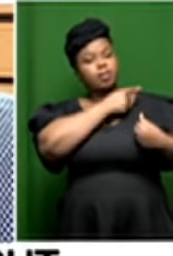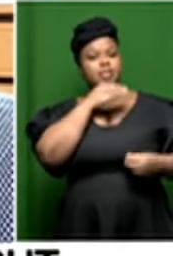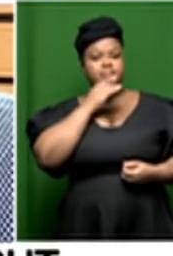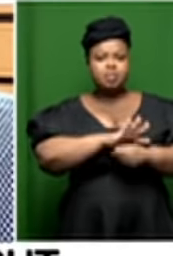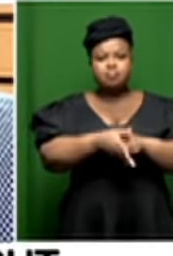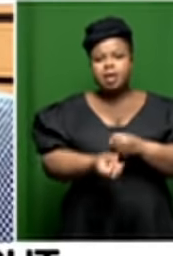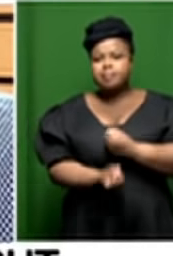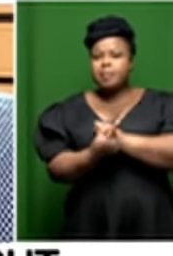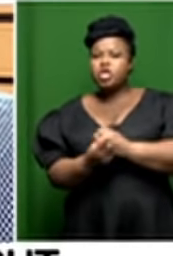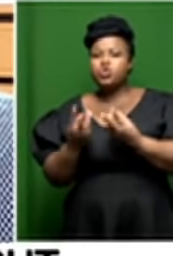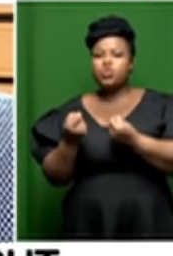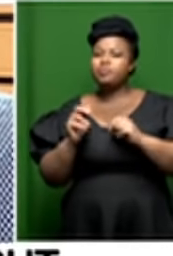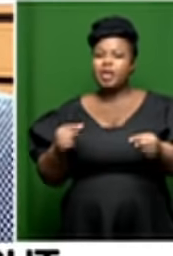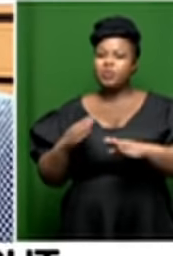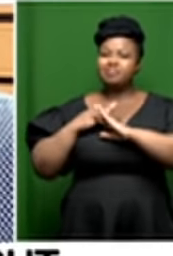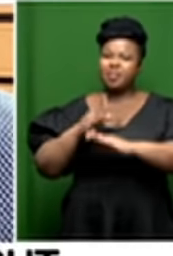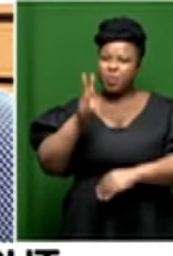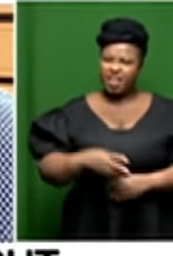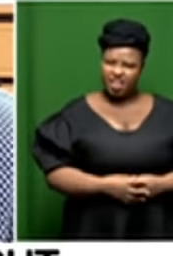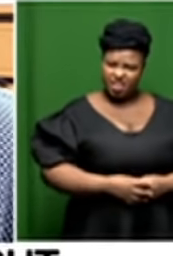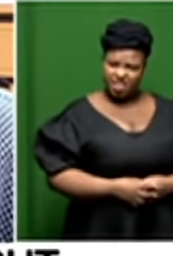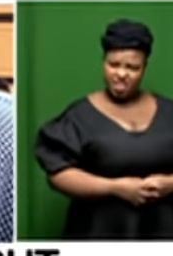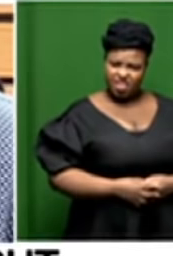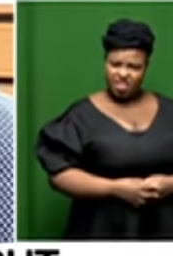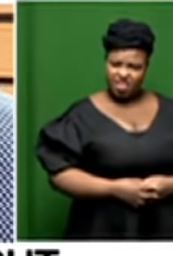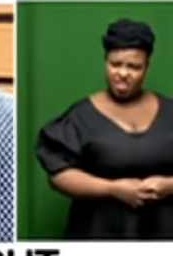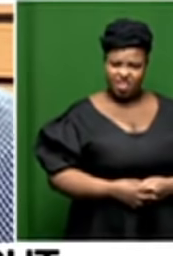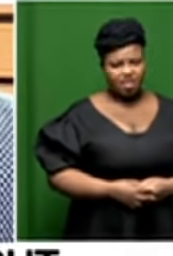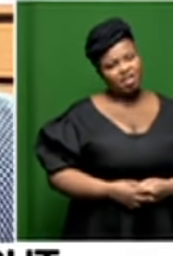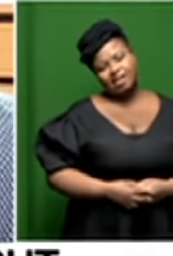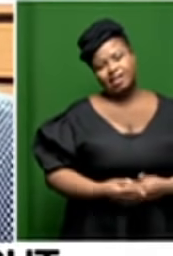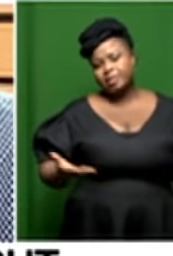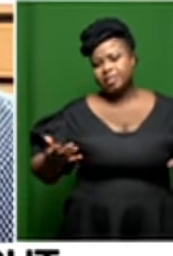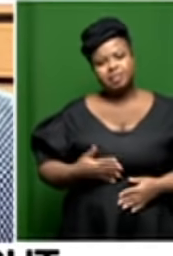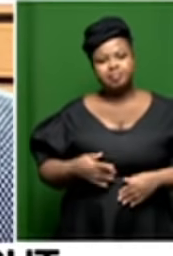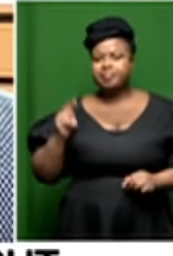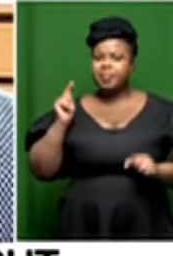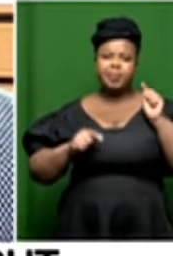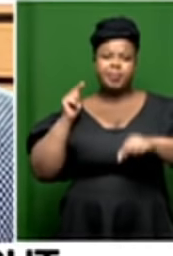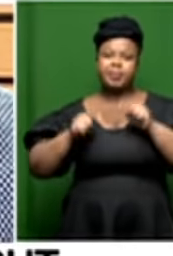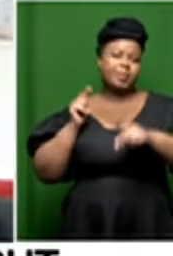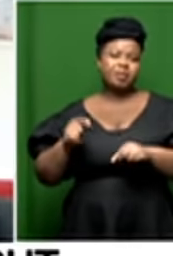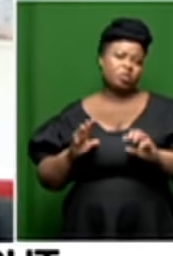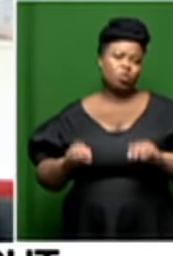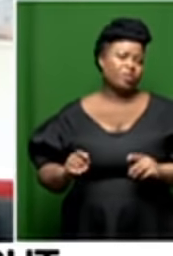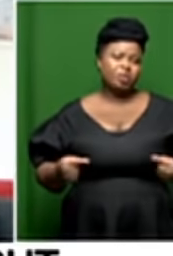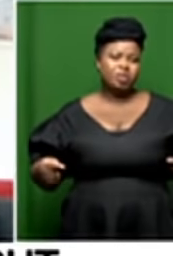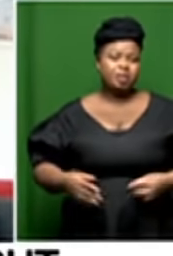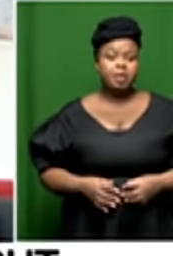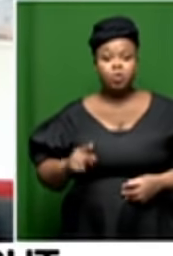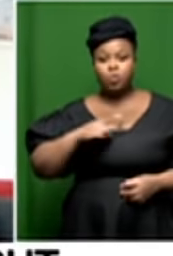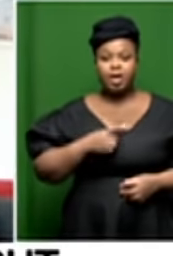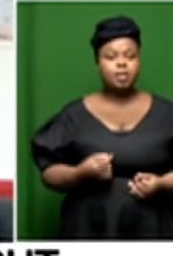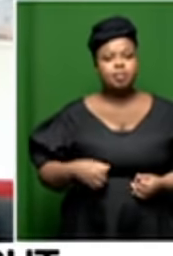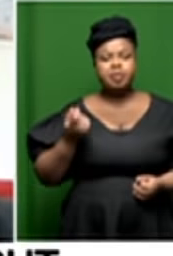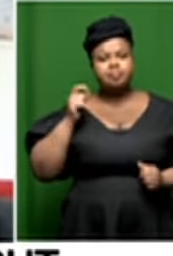will stop. Help us out there. Yeah, you know, this is not a blame game. People are well within their rights to